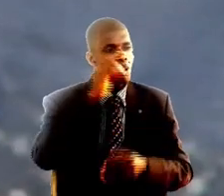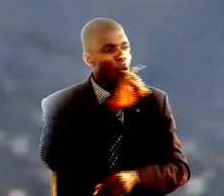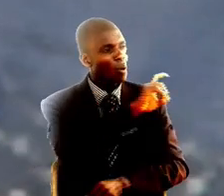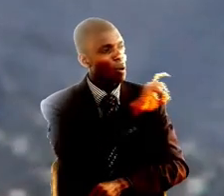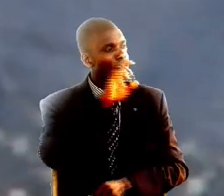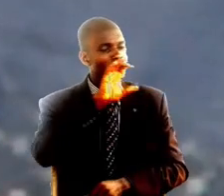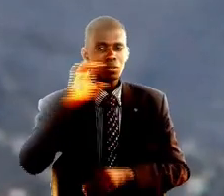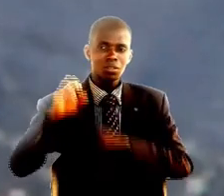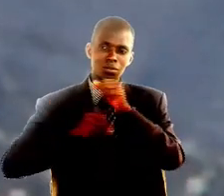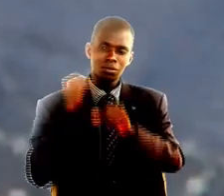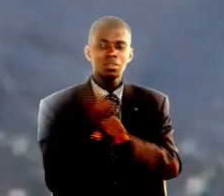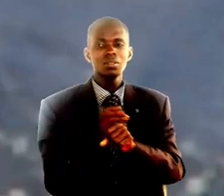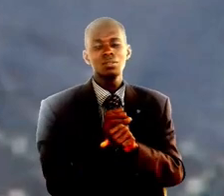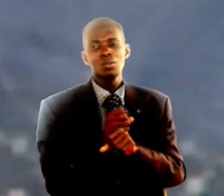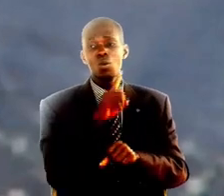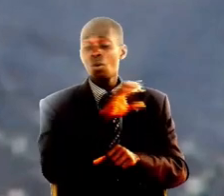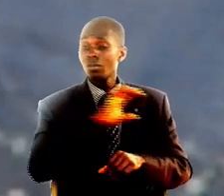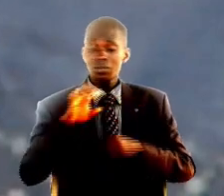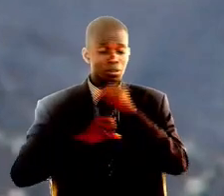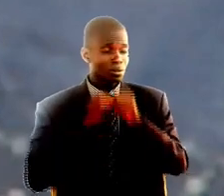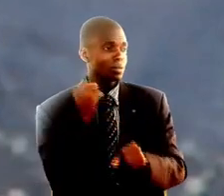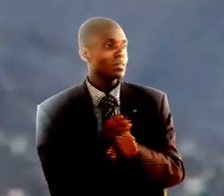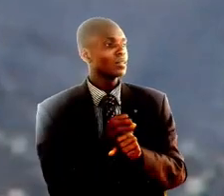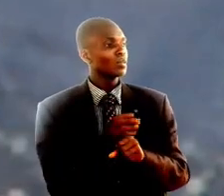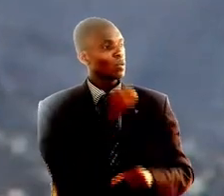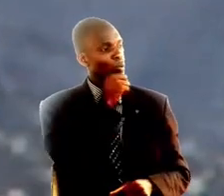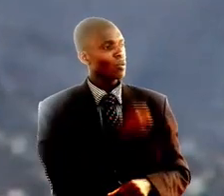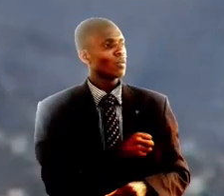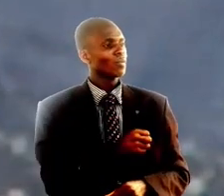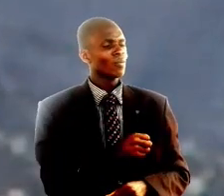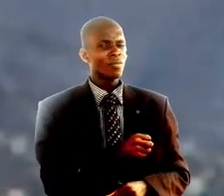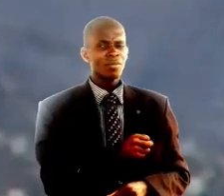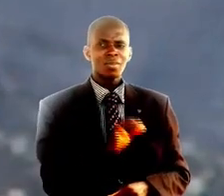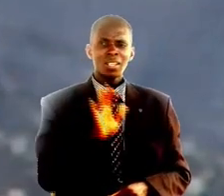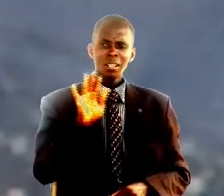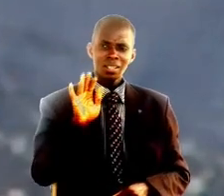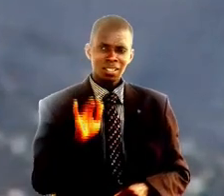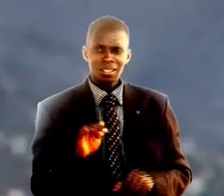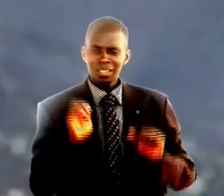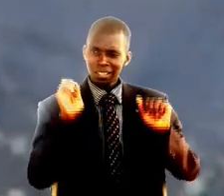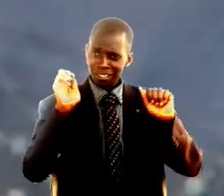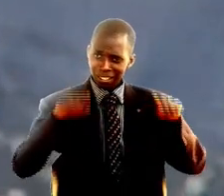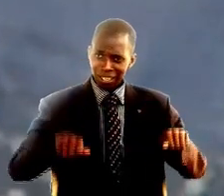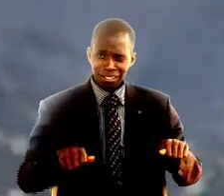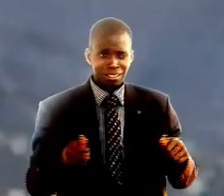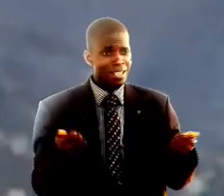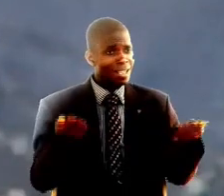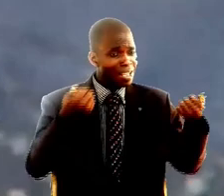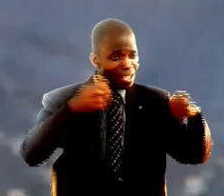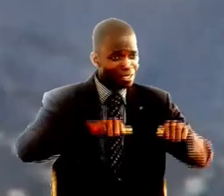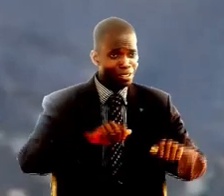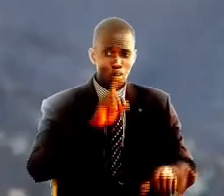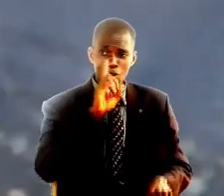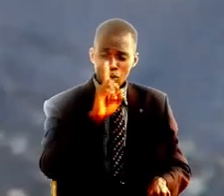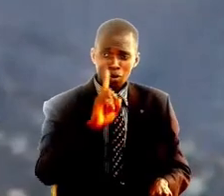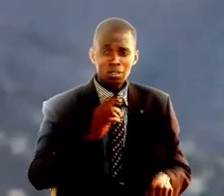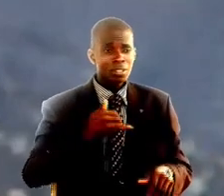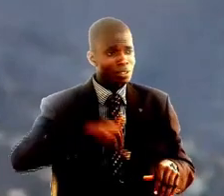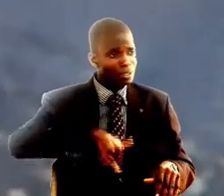100 years old. What? Can anybody make anything good at